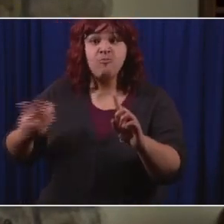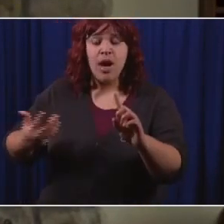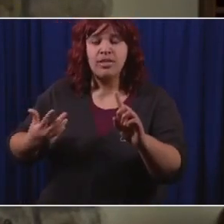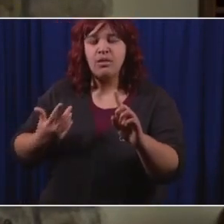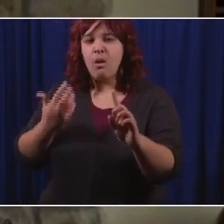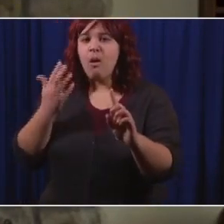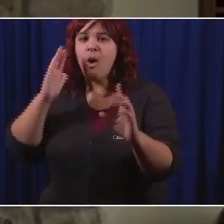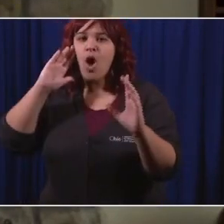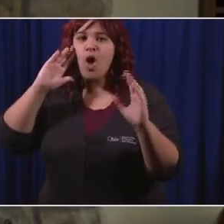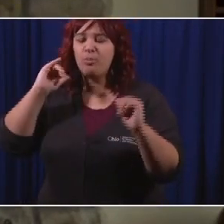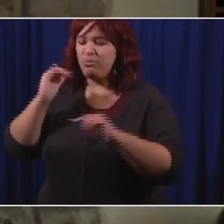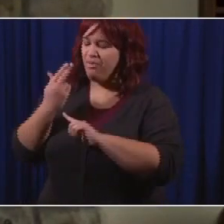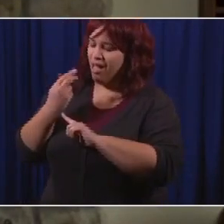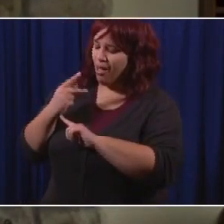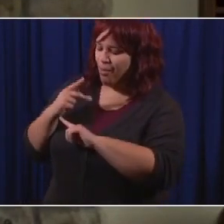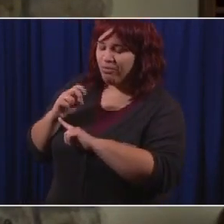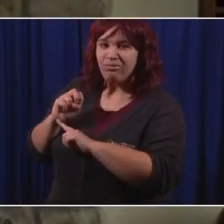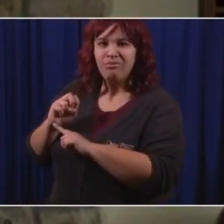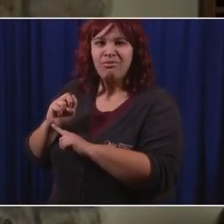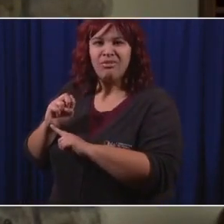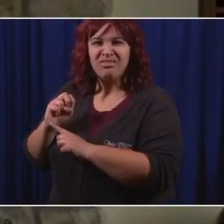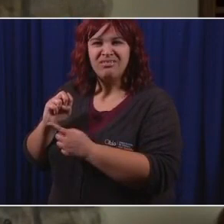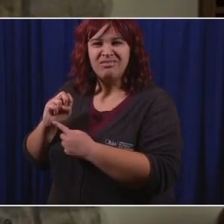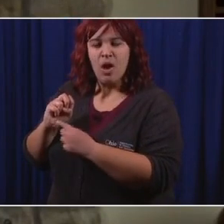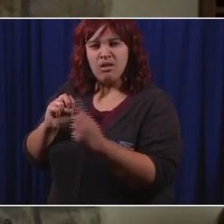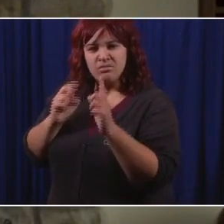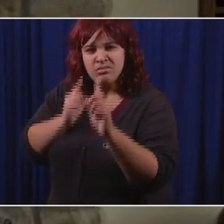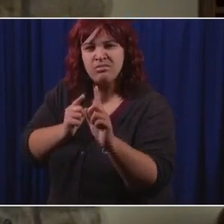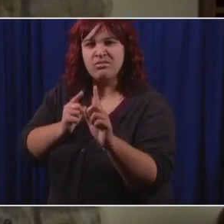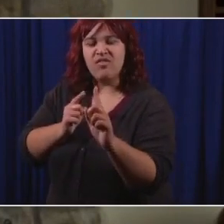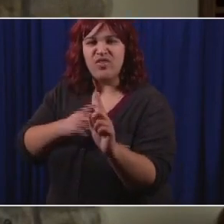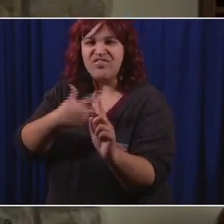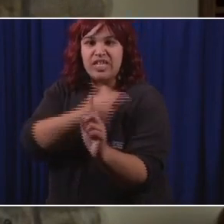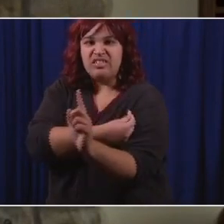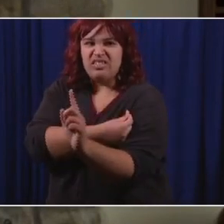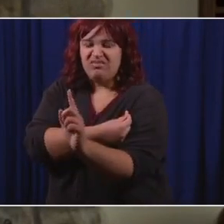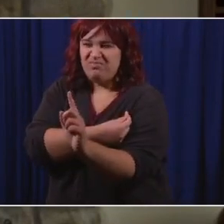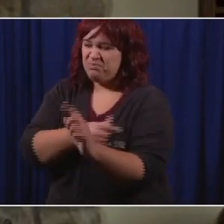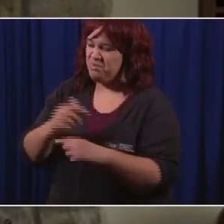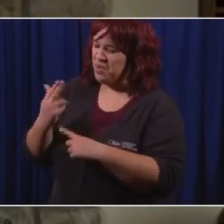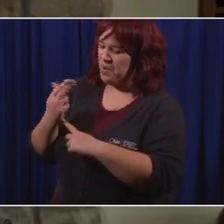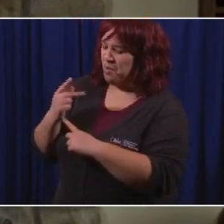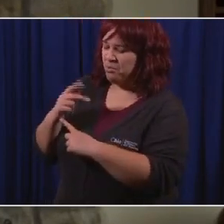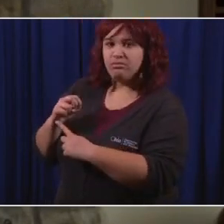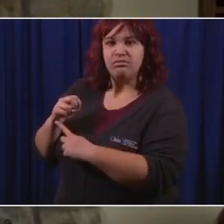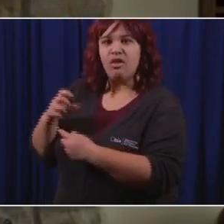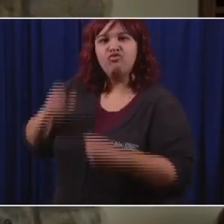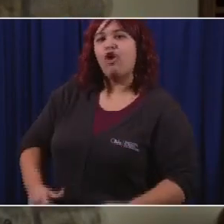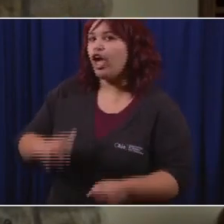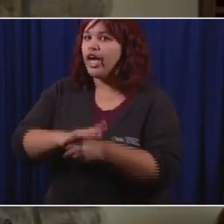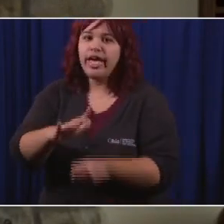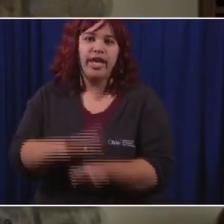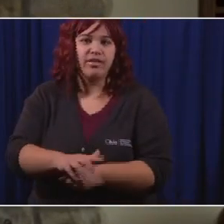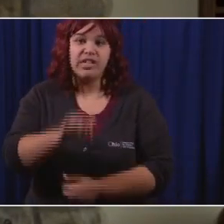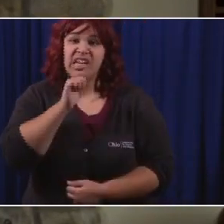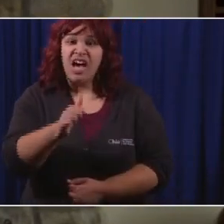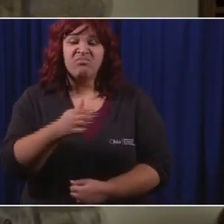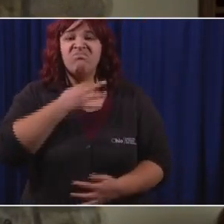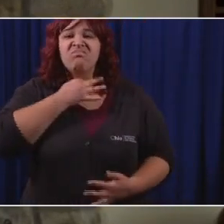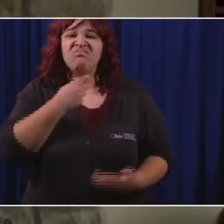what more have you thought about that you can do? Have we run out of ideas? What is the strategy moving forward? Thank